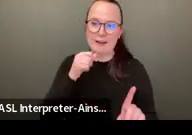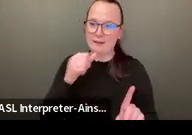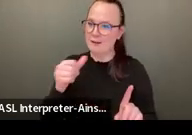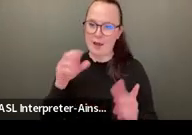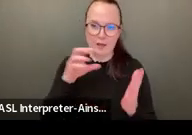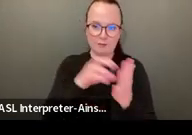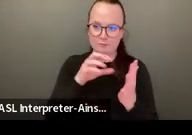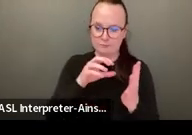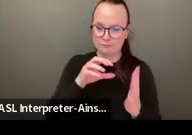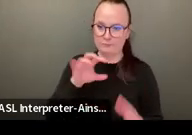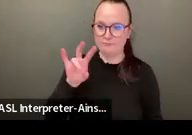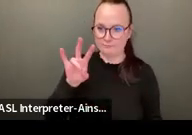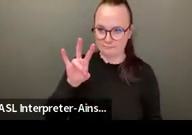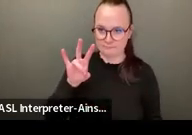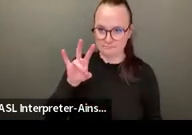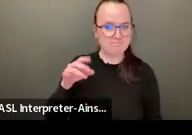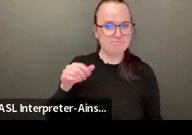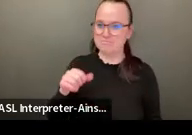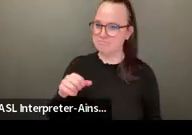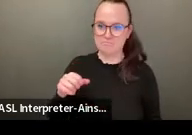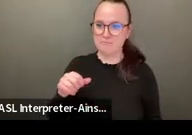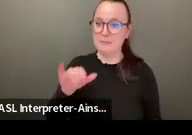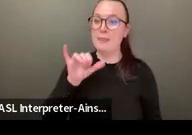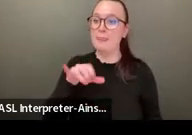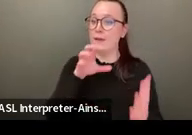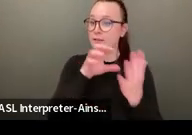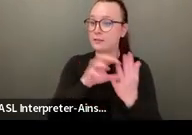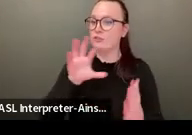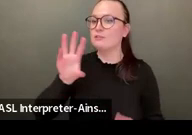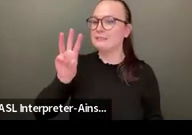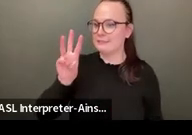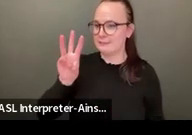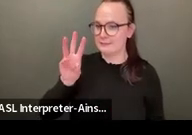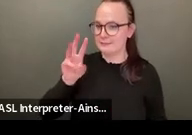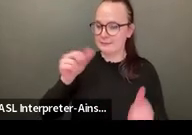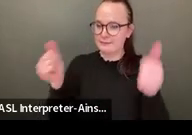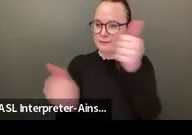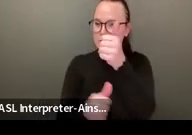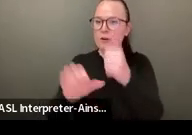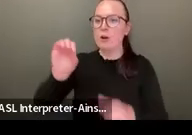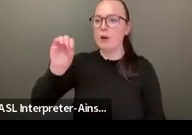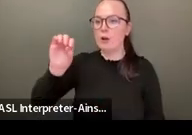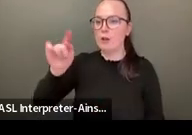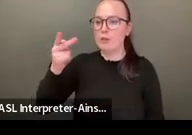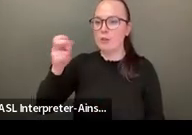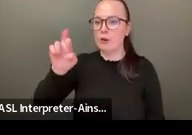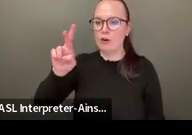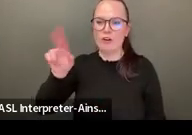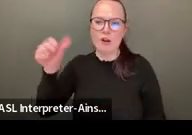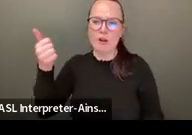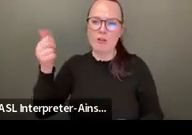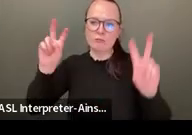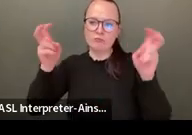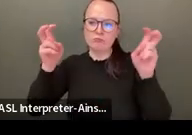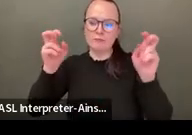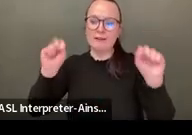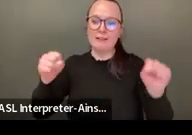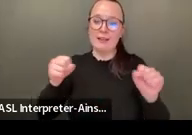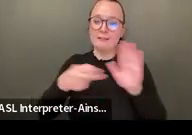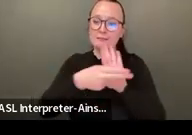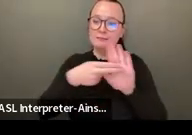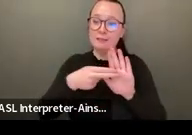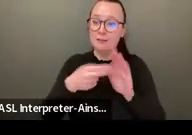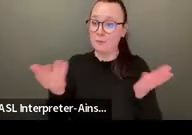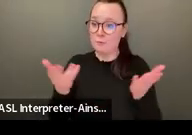7. We give guidance that that would be in section 6 under other, and you can label it as a collaboration. So